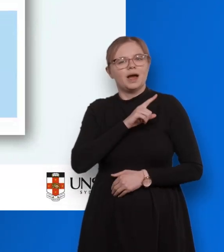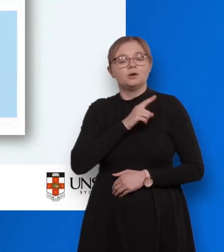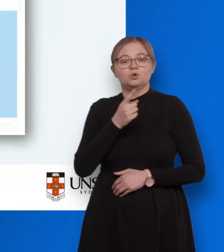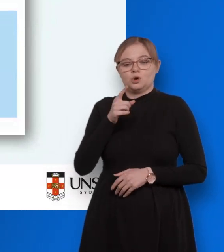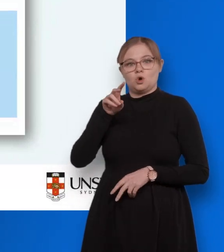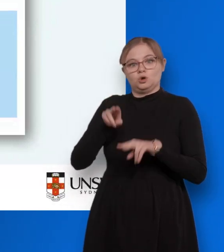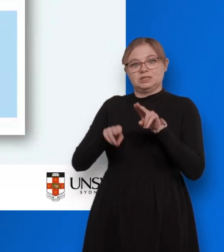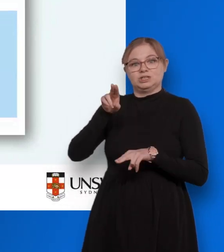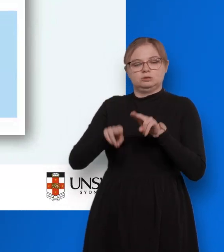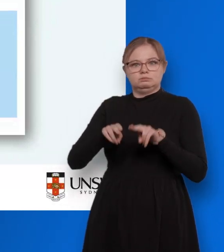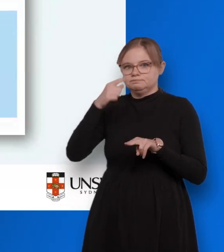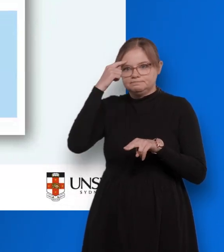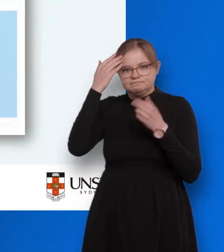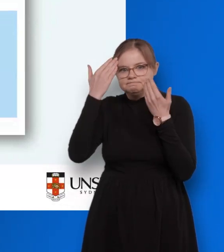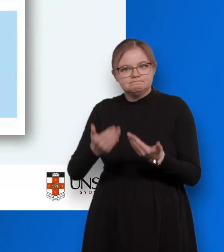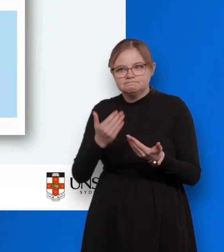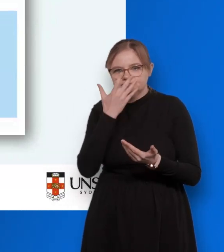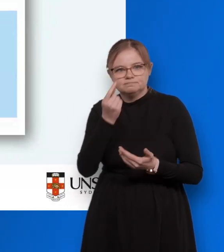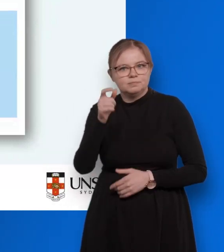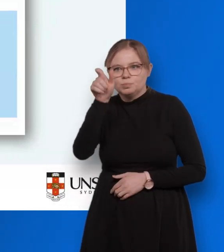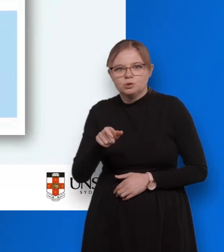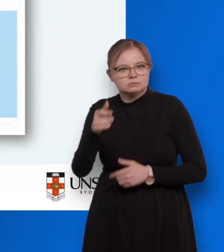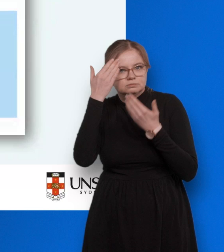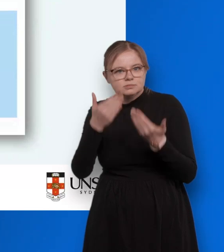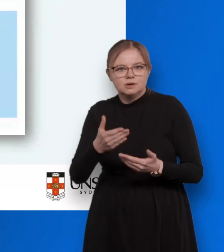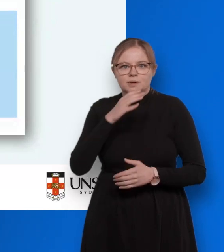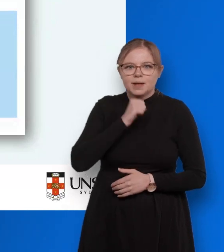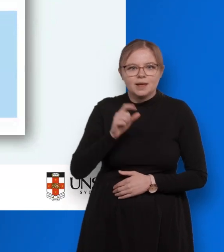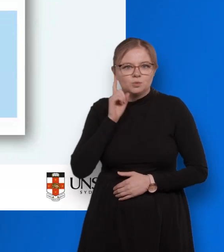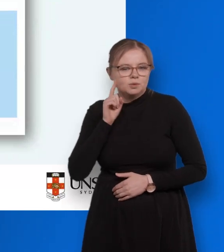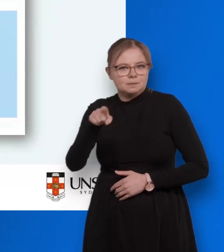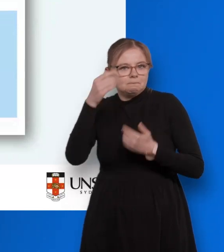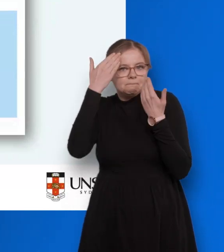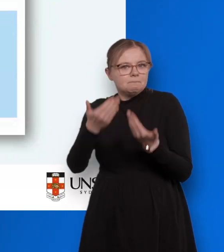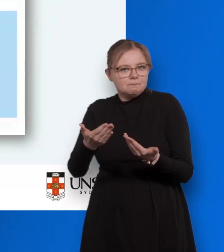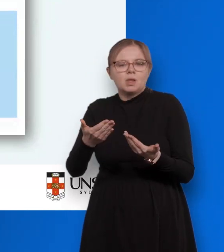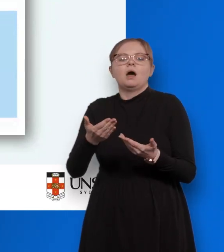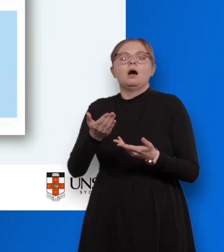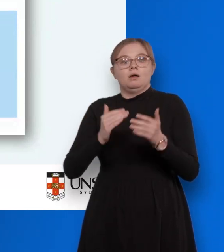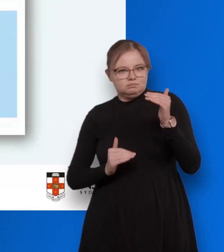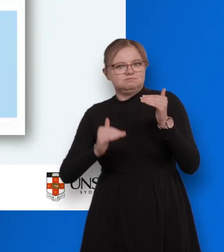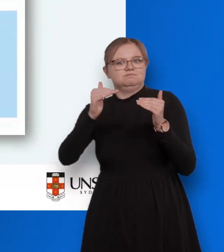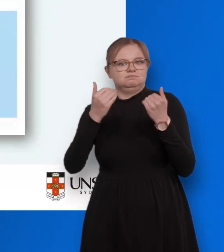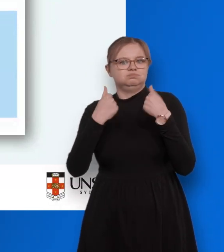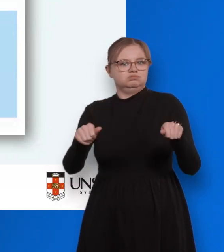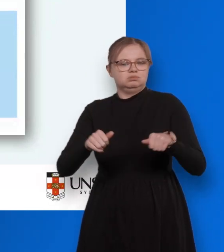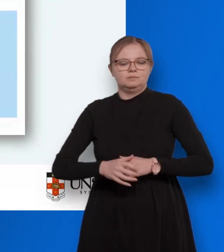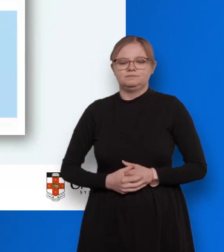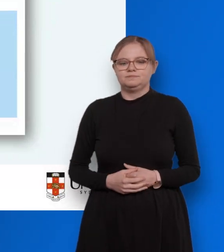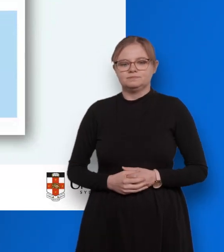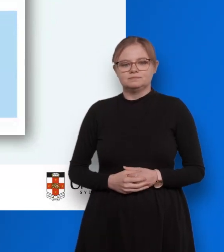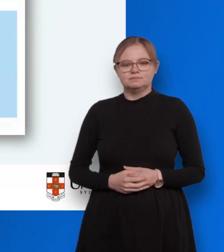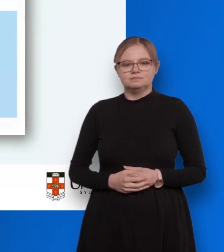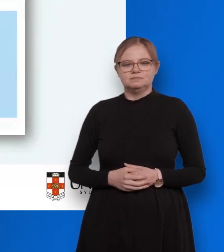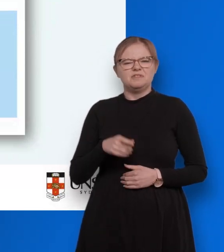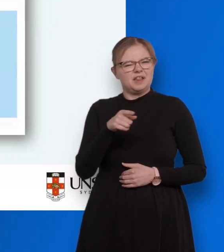were blinded, or the evaluators were blinded. And of course, to this audience, it's no surprise